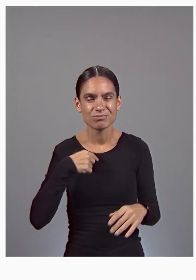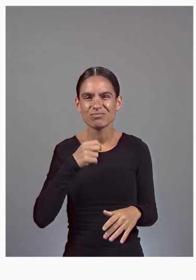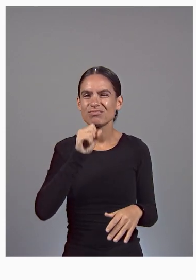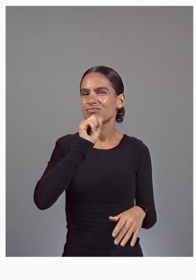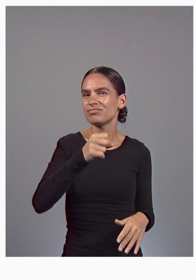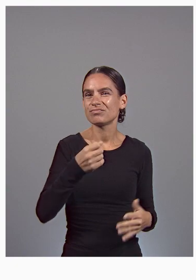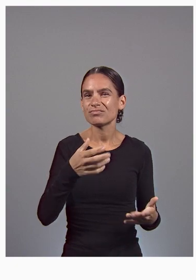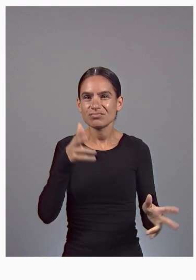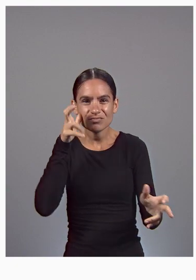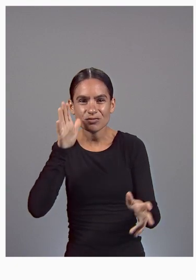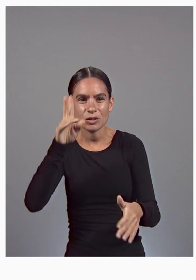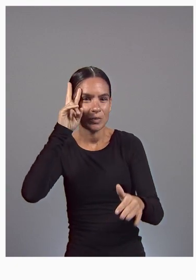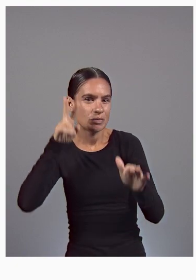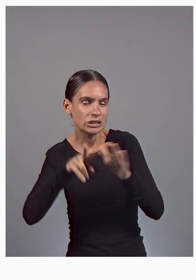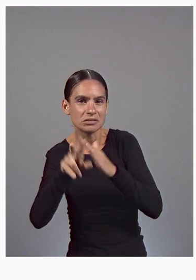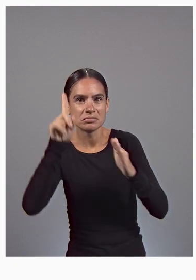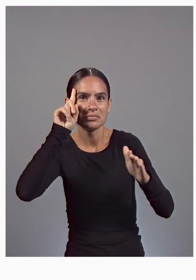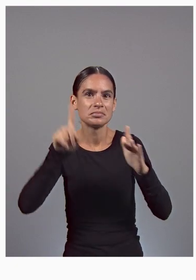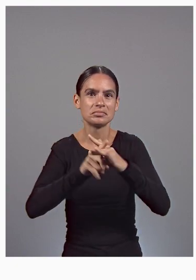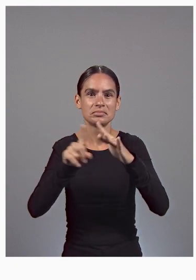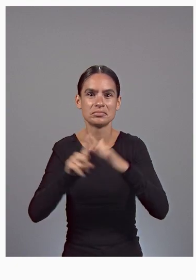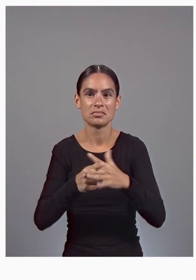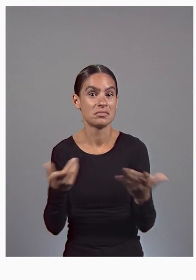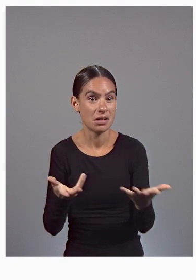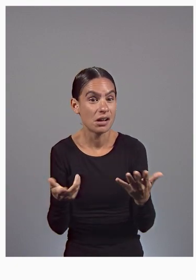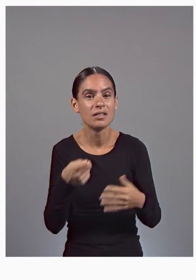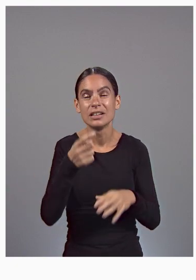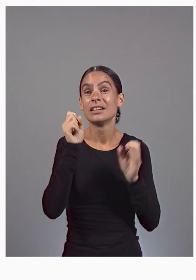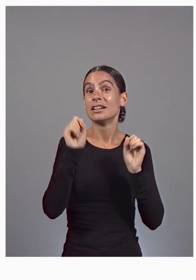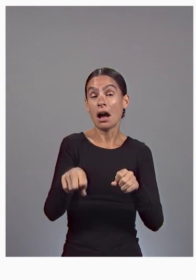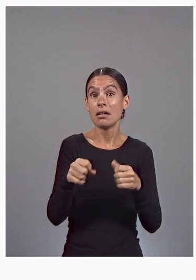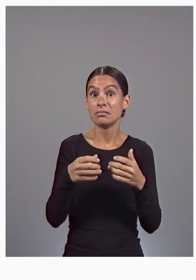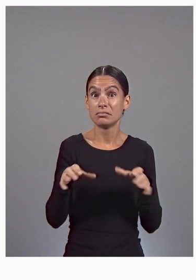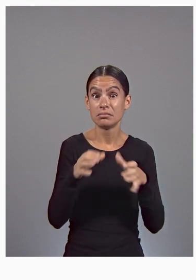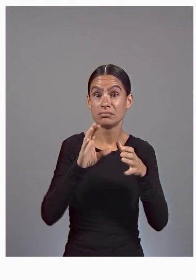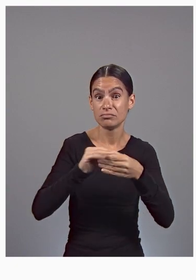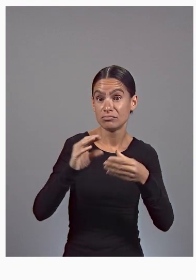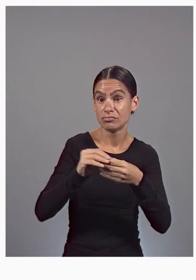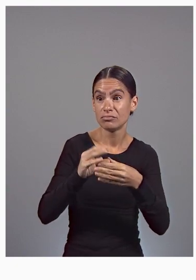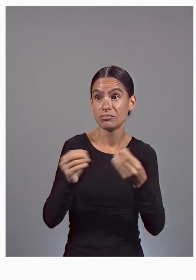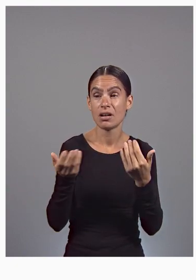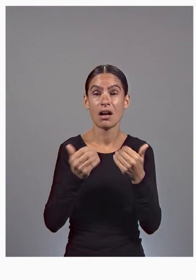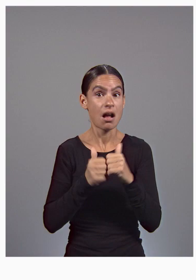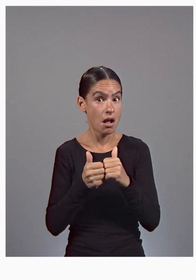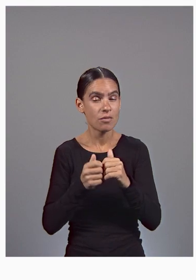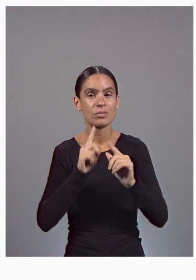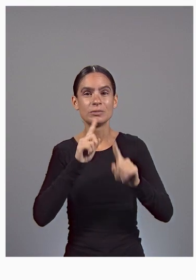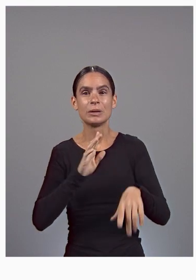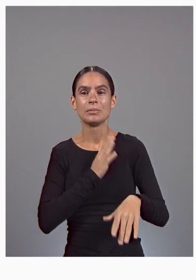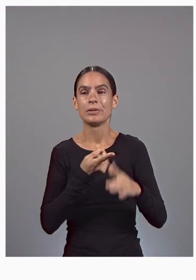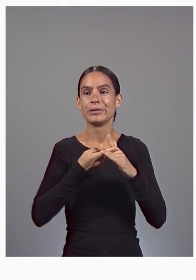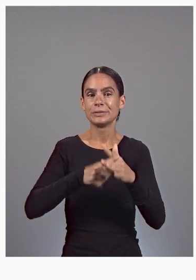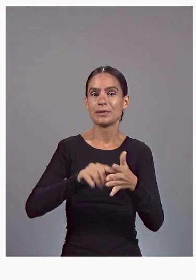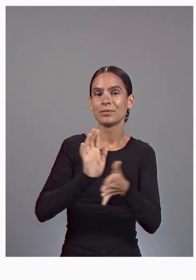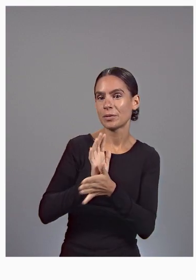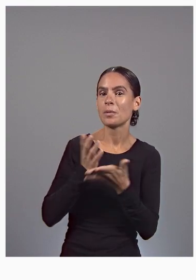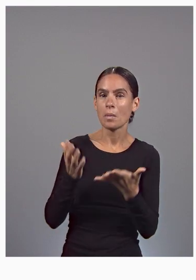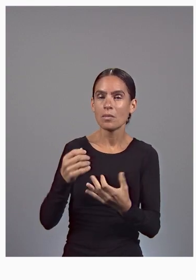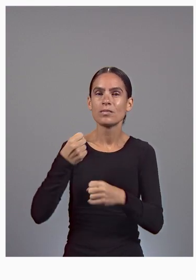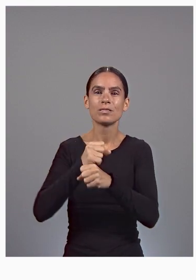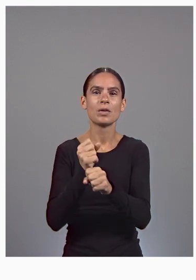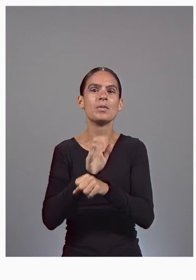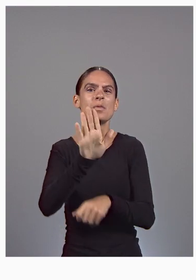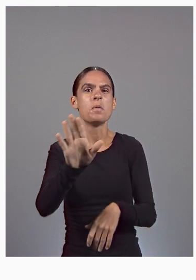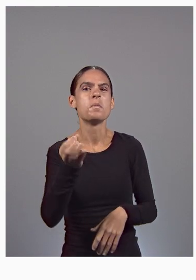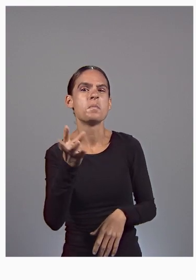too. You can do that by responding to our original video or creating your own video on YouTube Shorts or